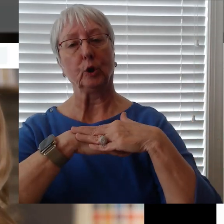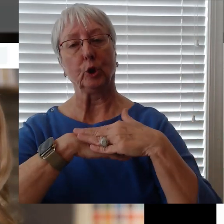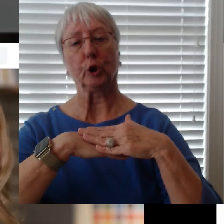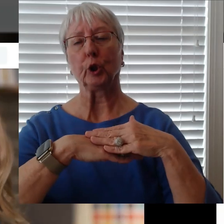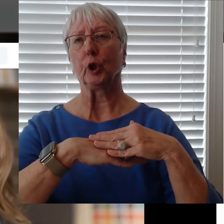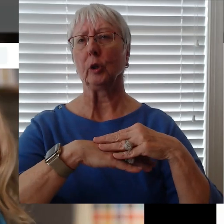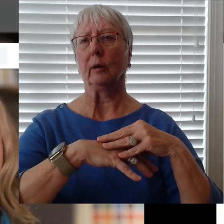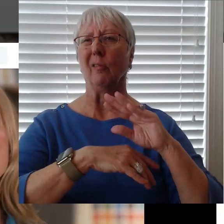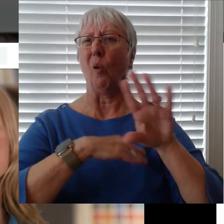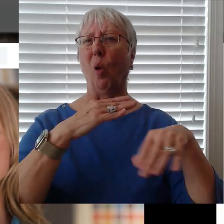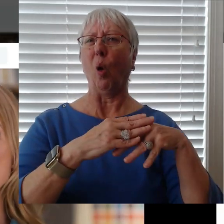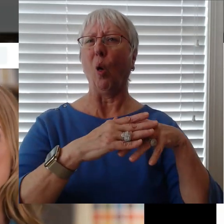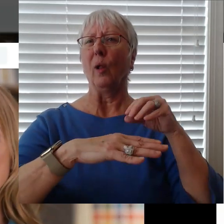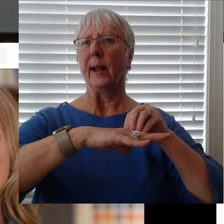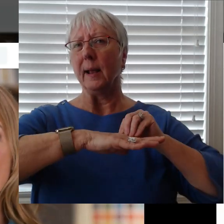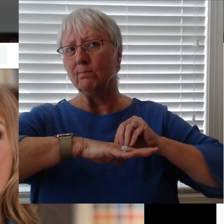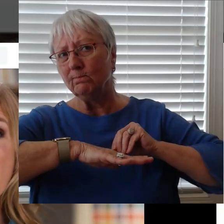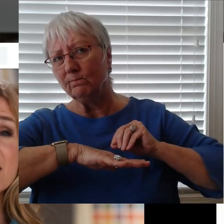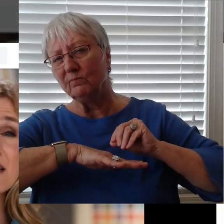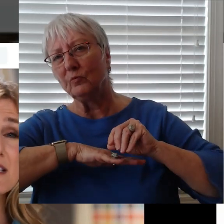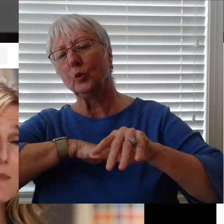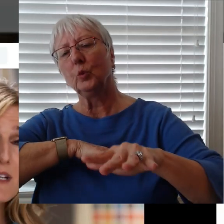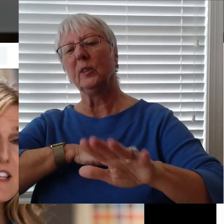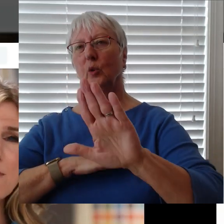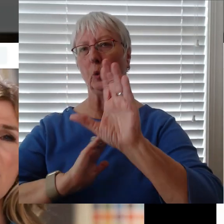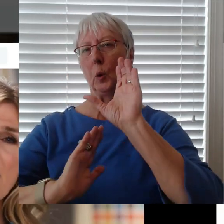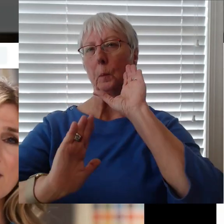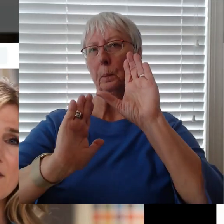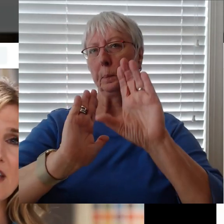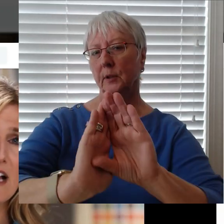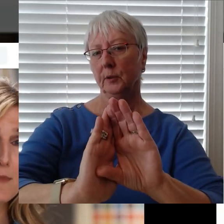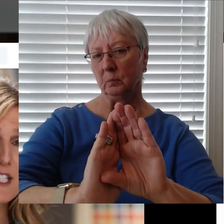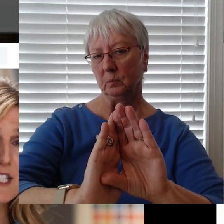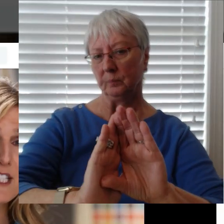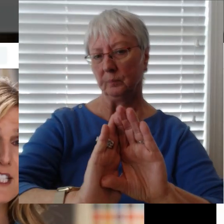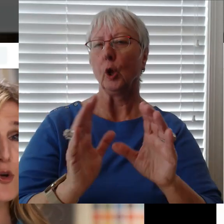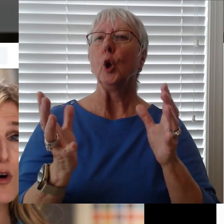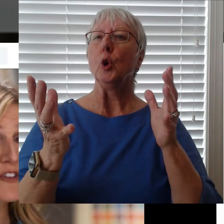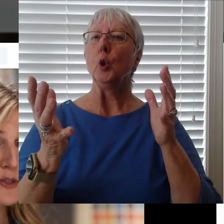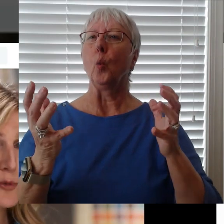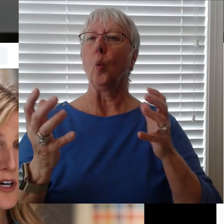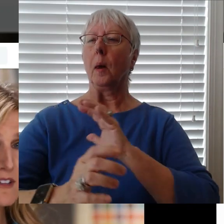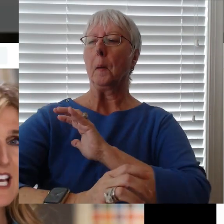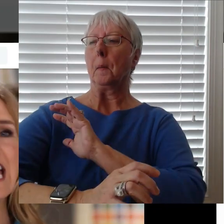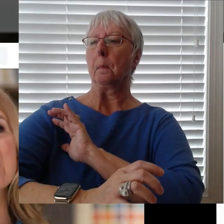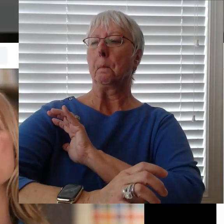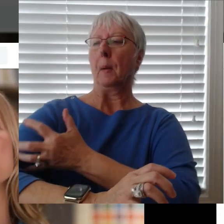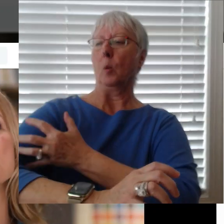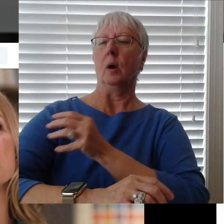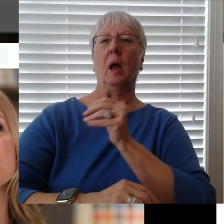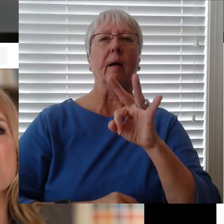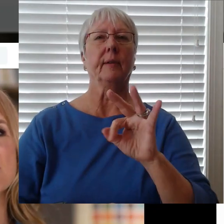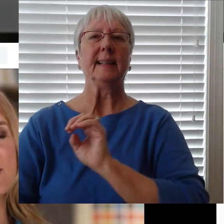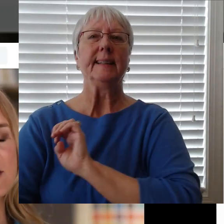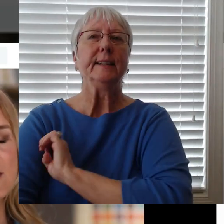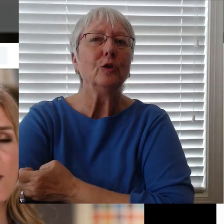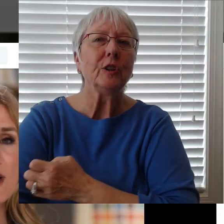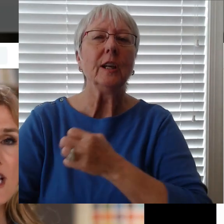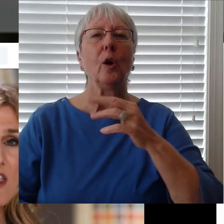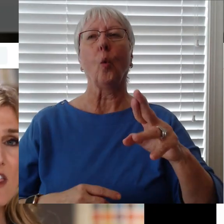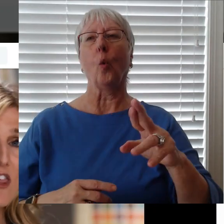is a way to harness the power of your imagery. And summoning the power of the elements in your visual world can feel like